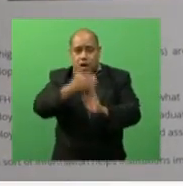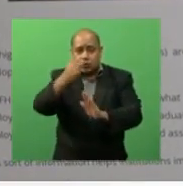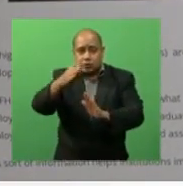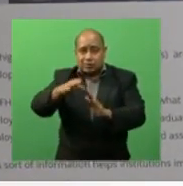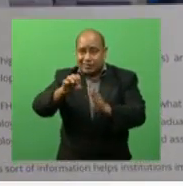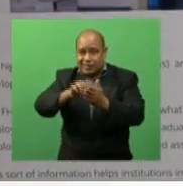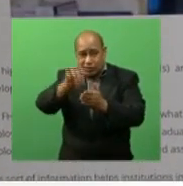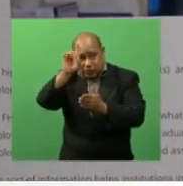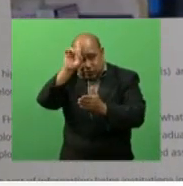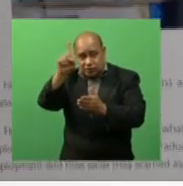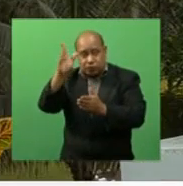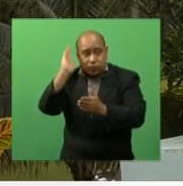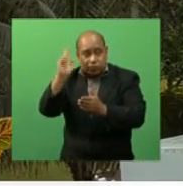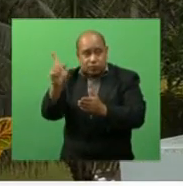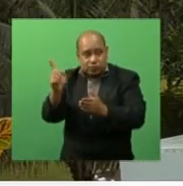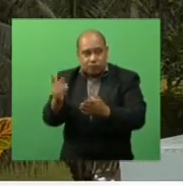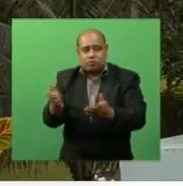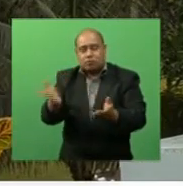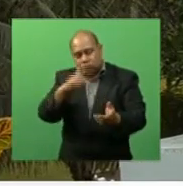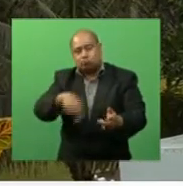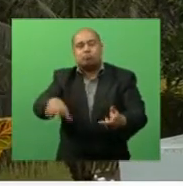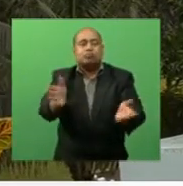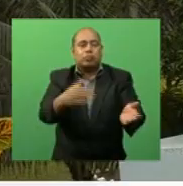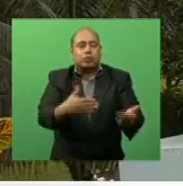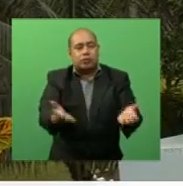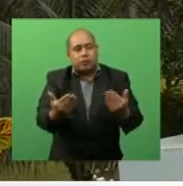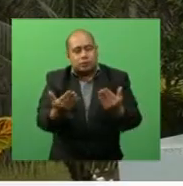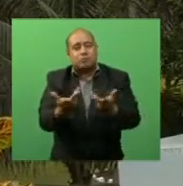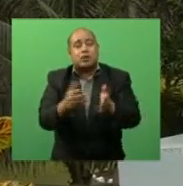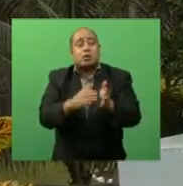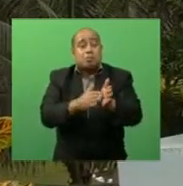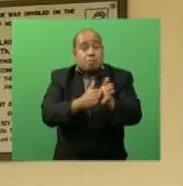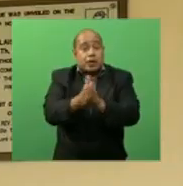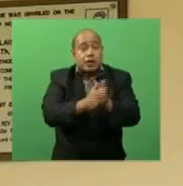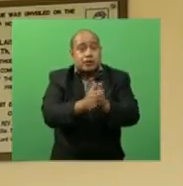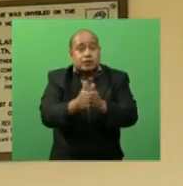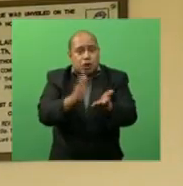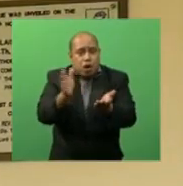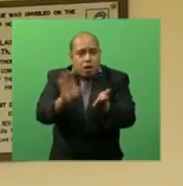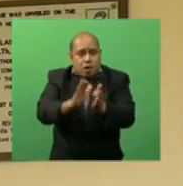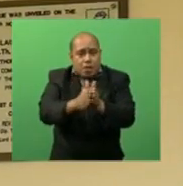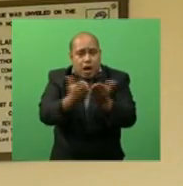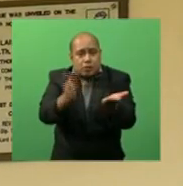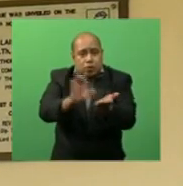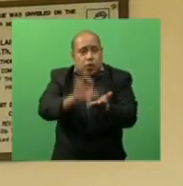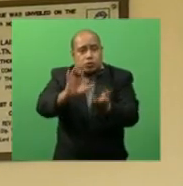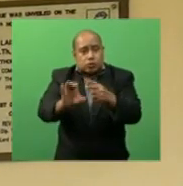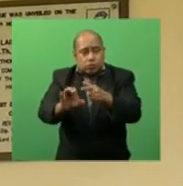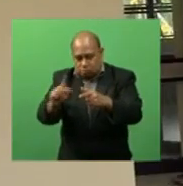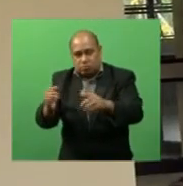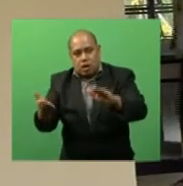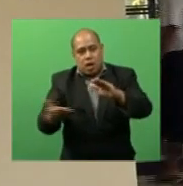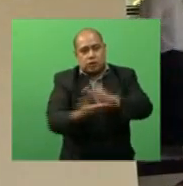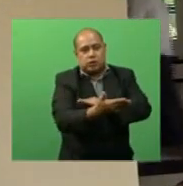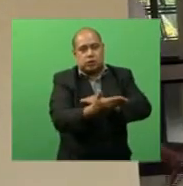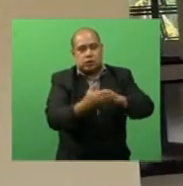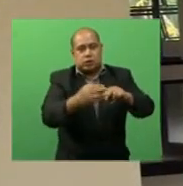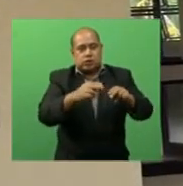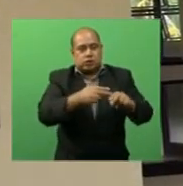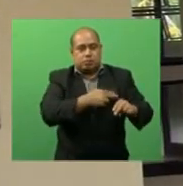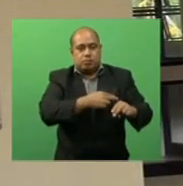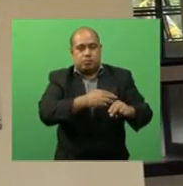the survey. The Wilebu Theological College, which is registered with the Fiji Higher Education Commission, says it will